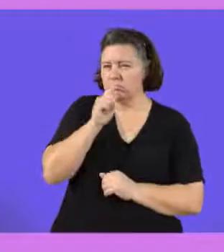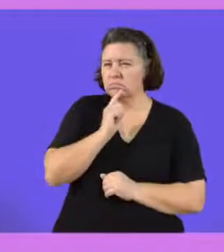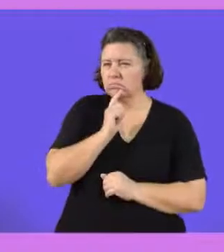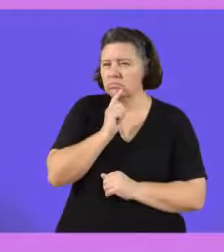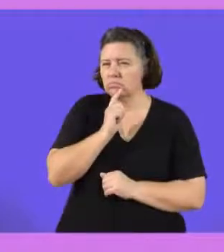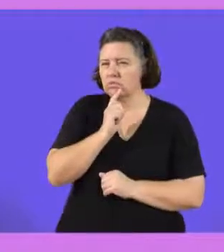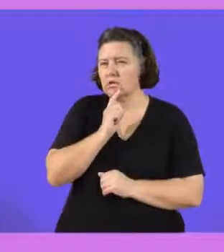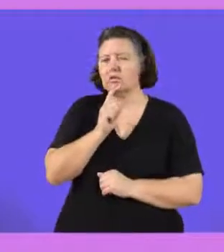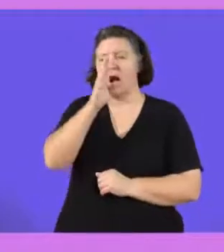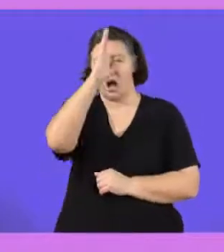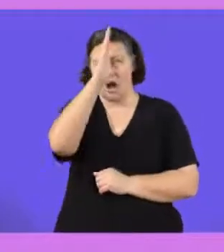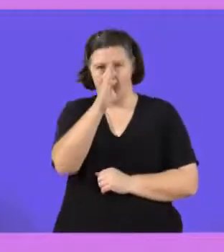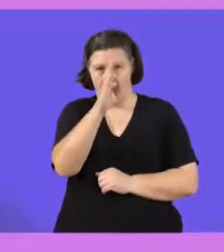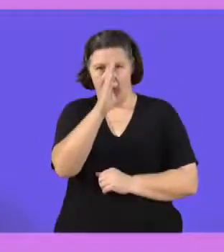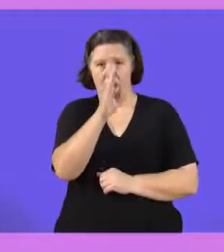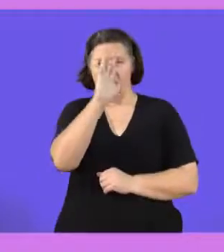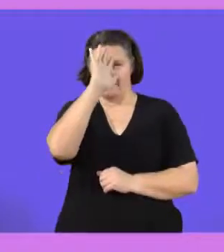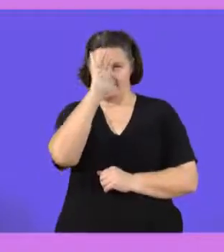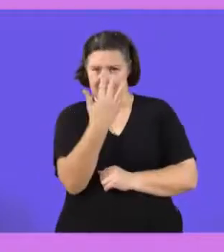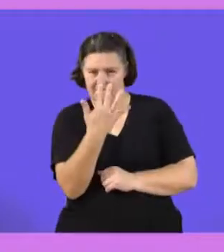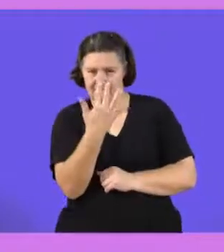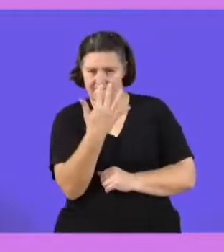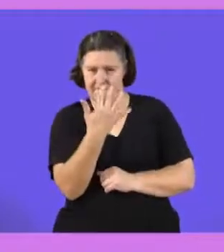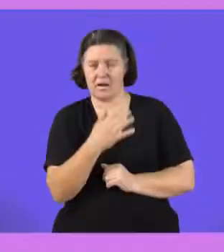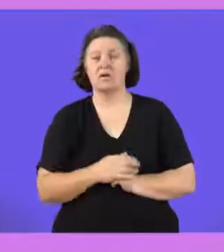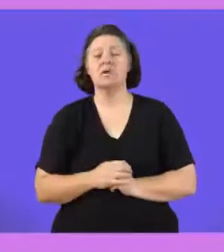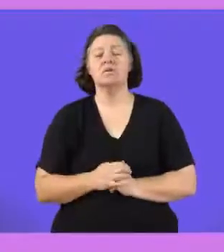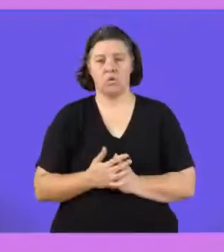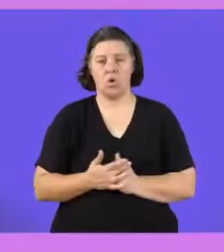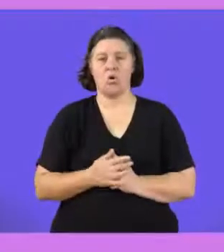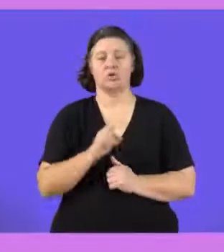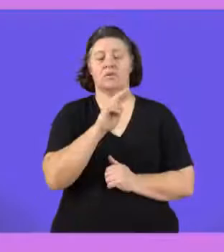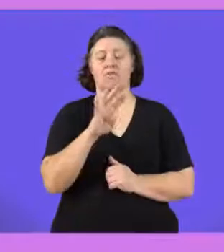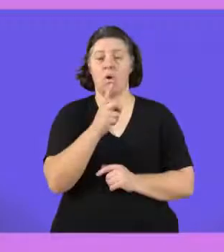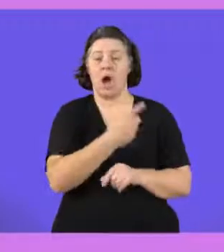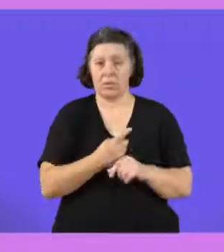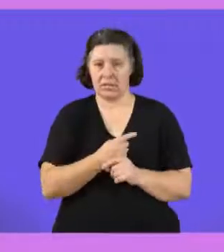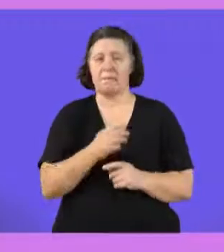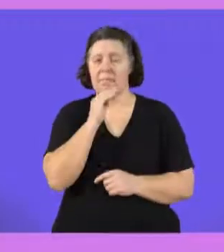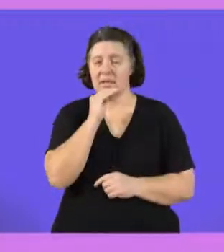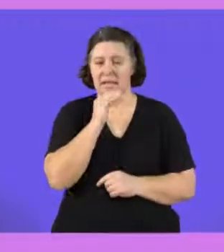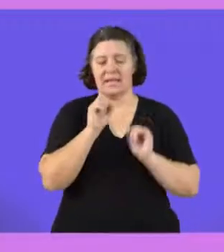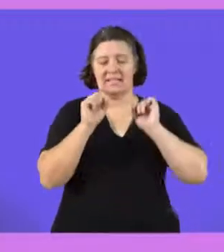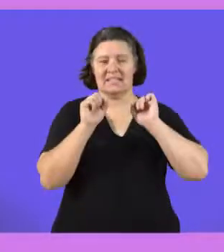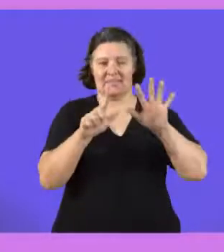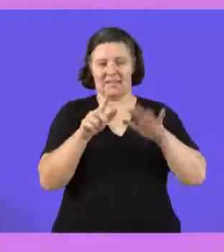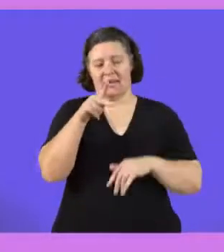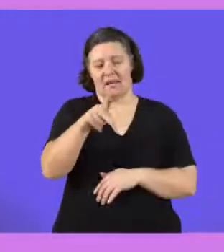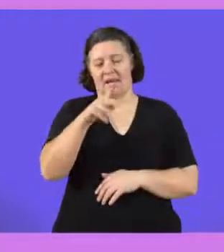I look at this, on the clock I see it is 5 o'clock, right? So 24-hour format, I will say that